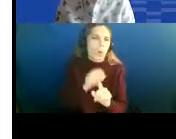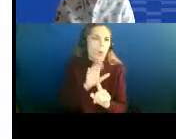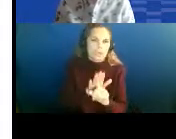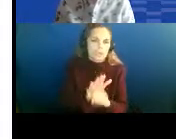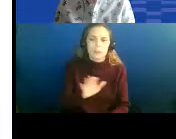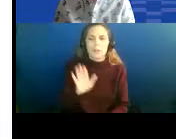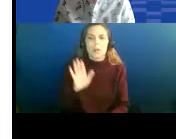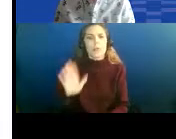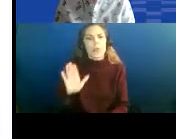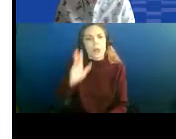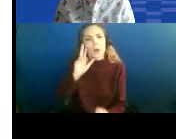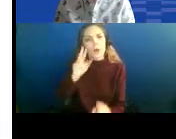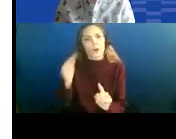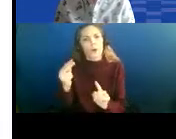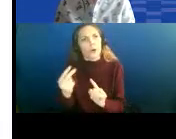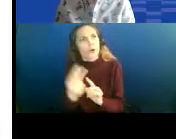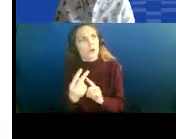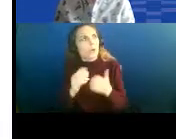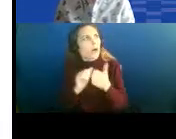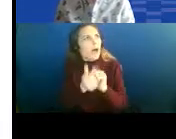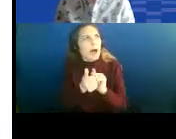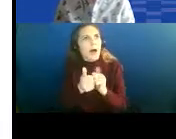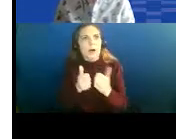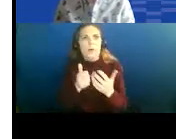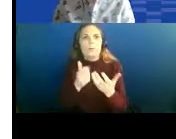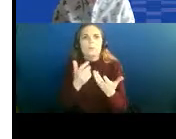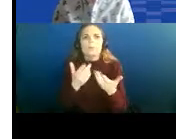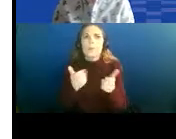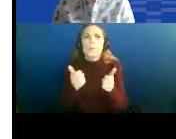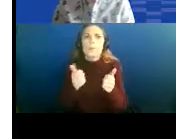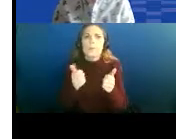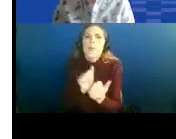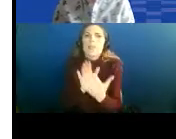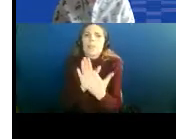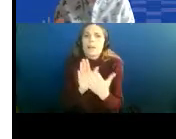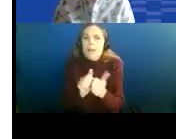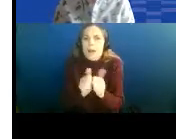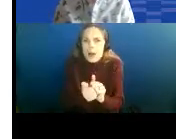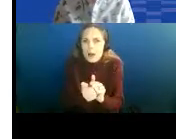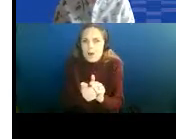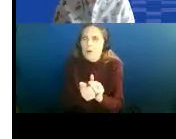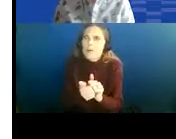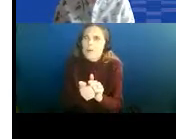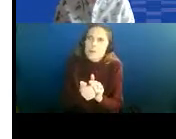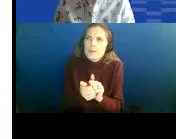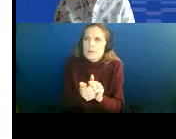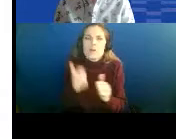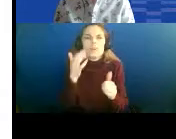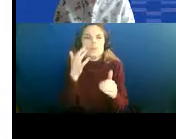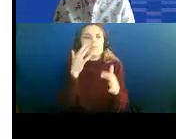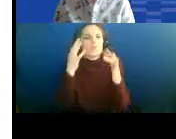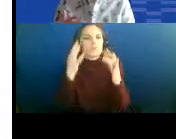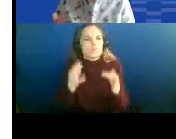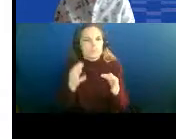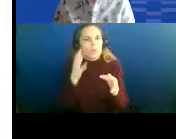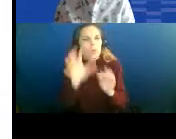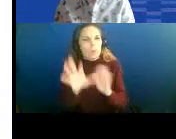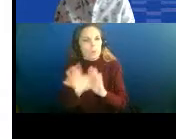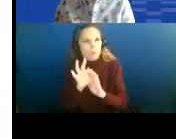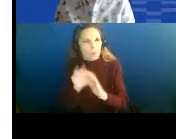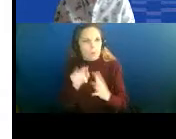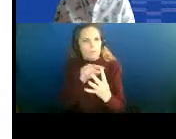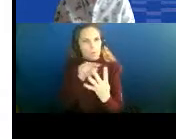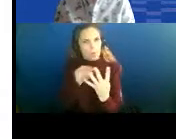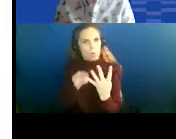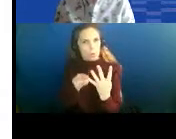methodology will we use. So we started with these 4 basic frames to think through. So first is